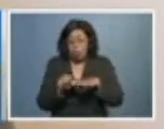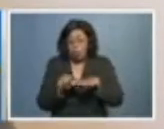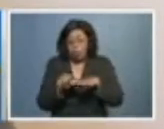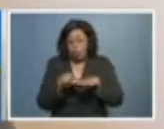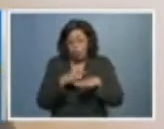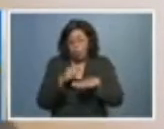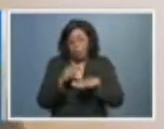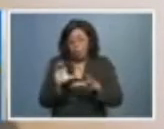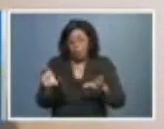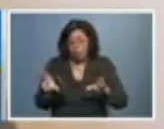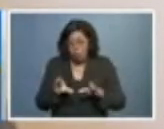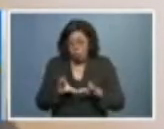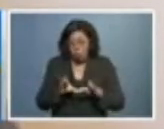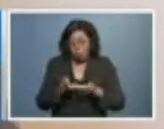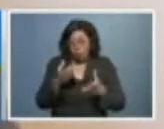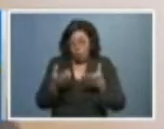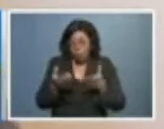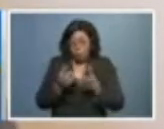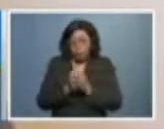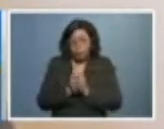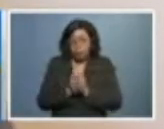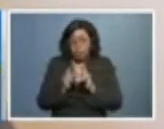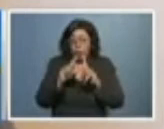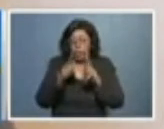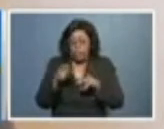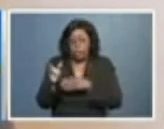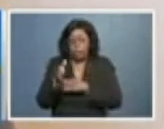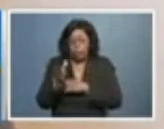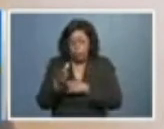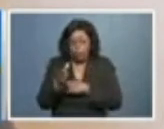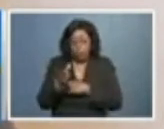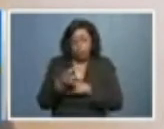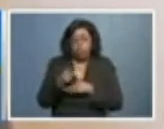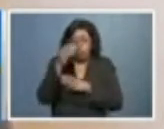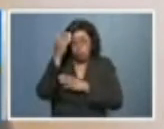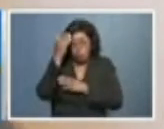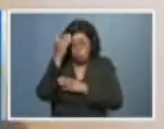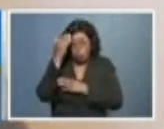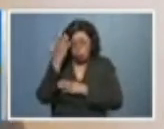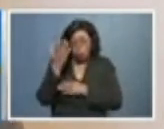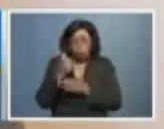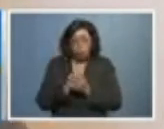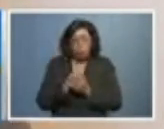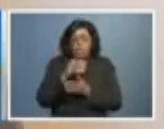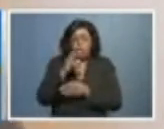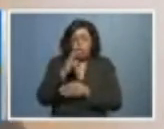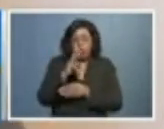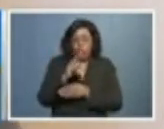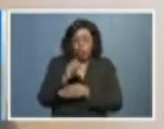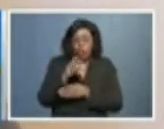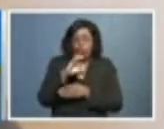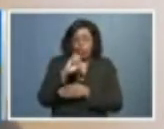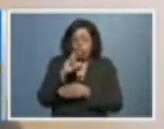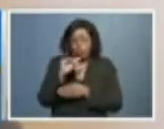your hotspots. There's also testing of fish because, as you know or may not know, mercury